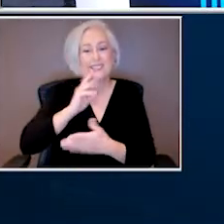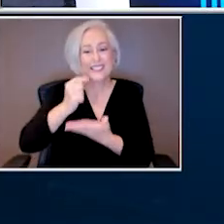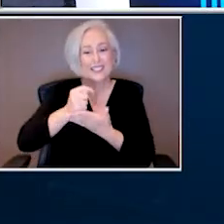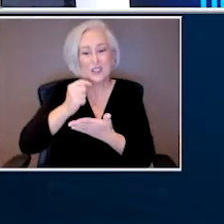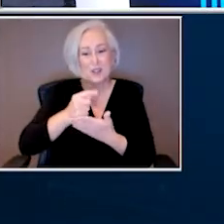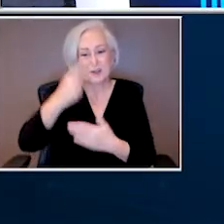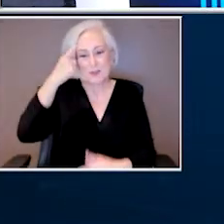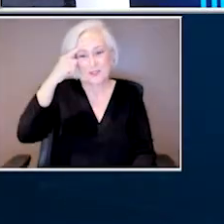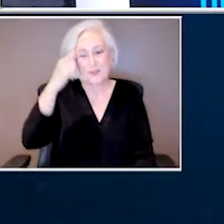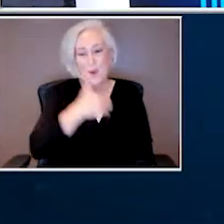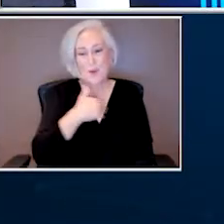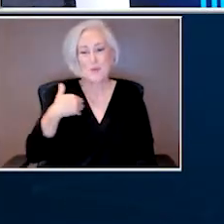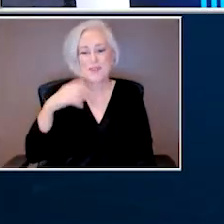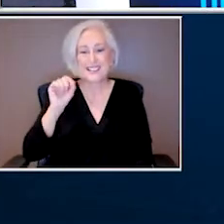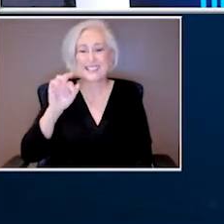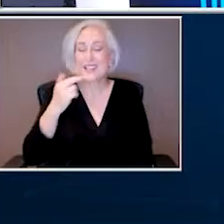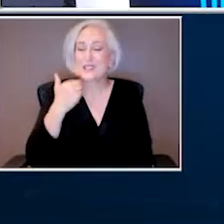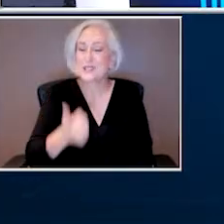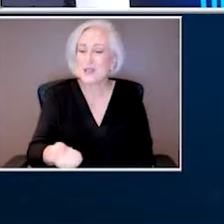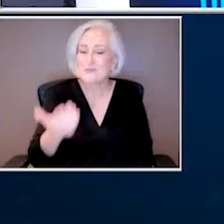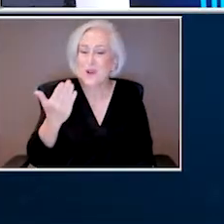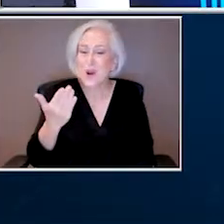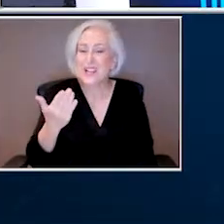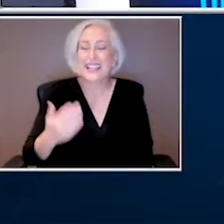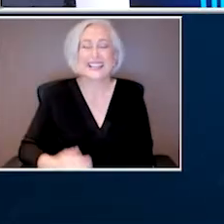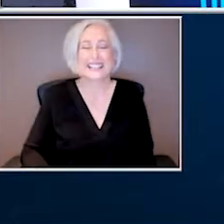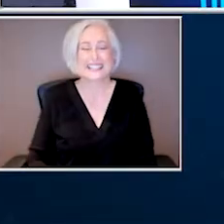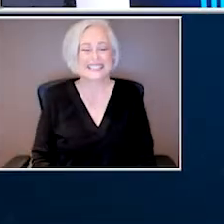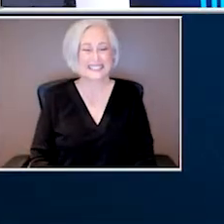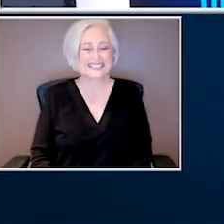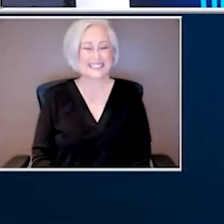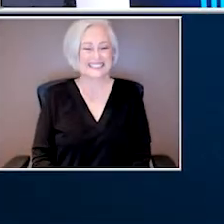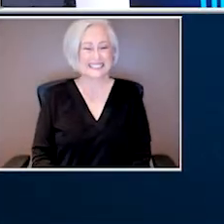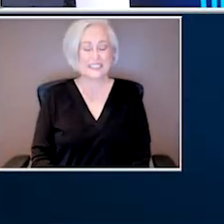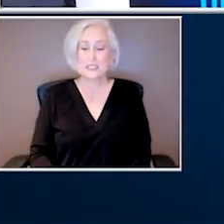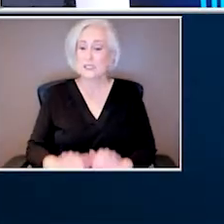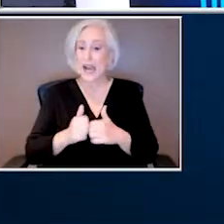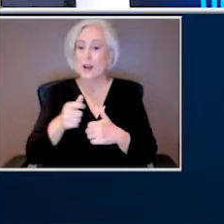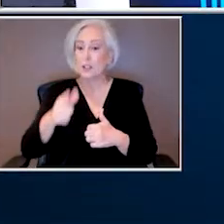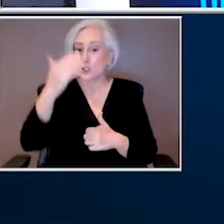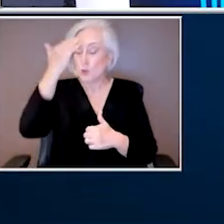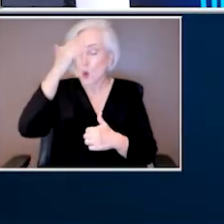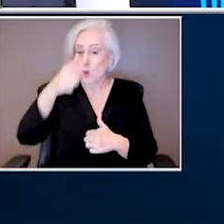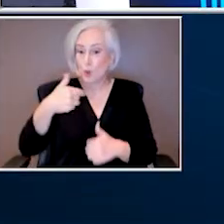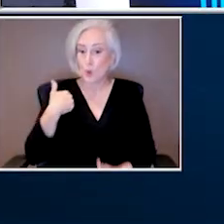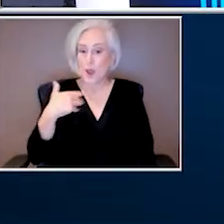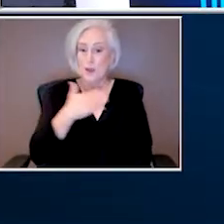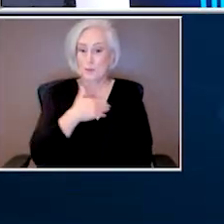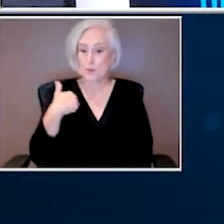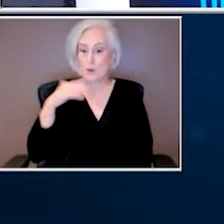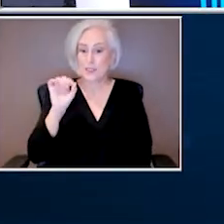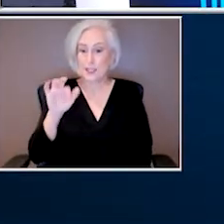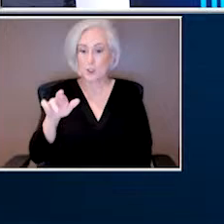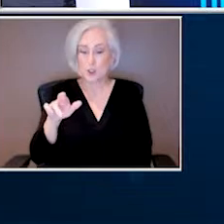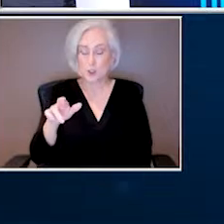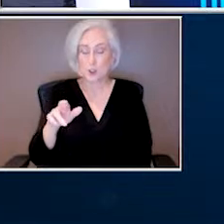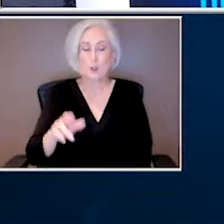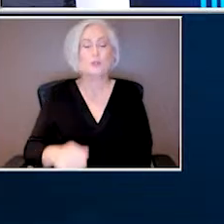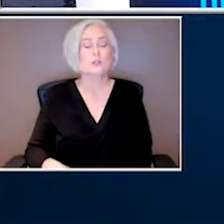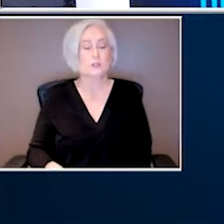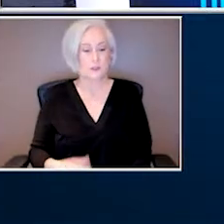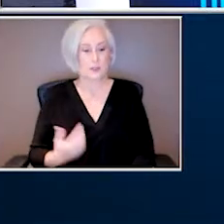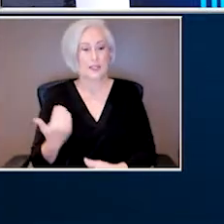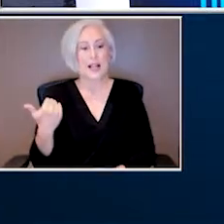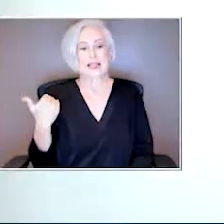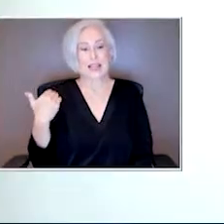Good morning. Good morning. So how did you learn that you had cancer? Yeah, so last September